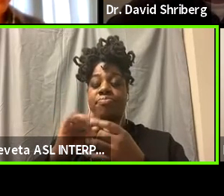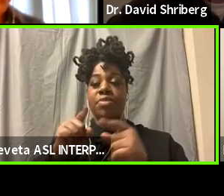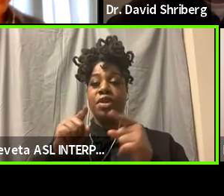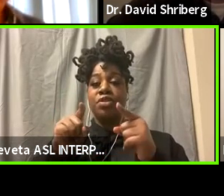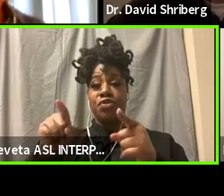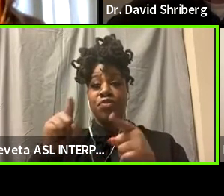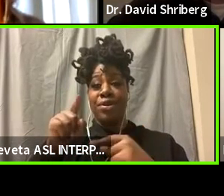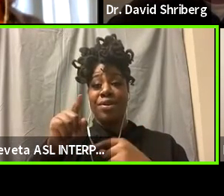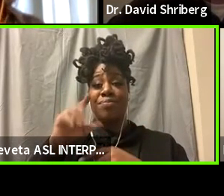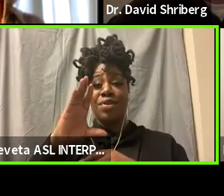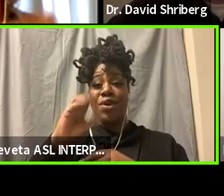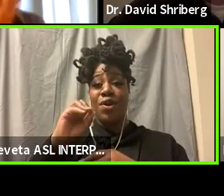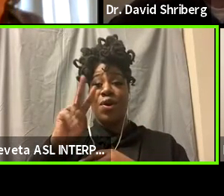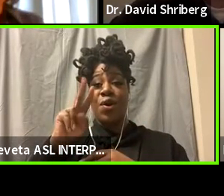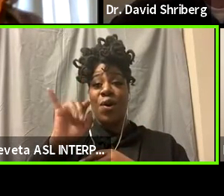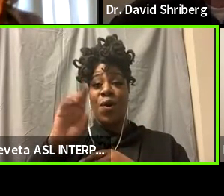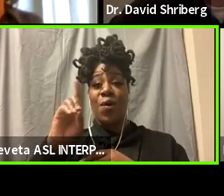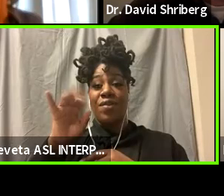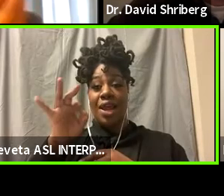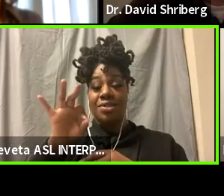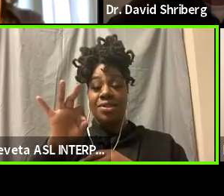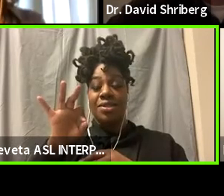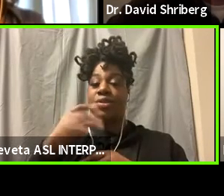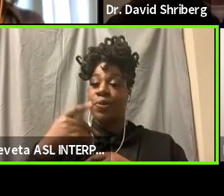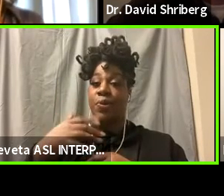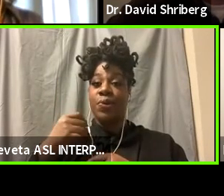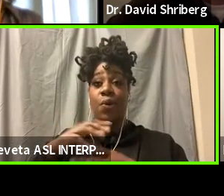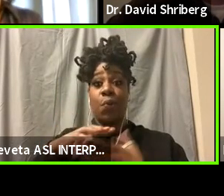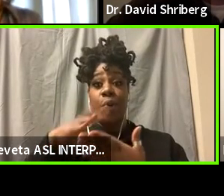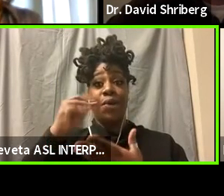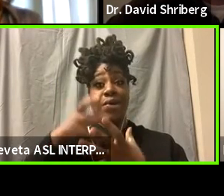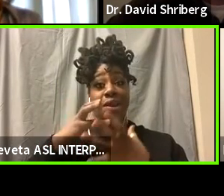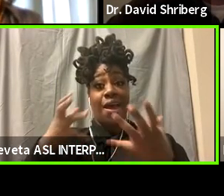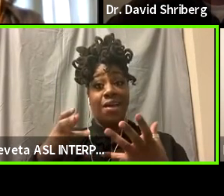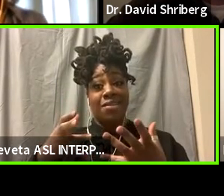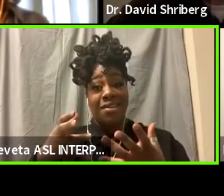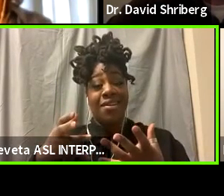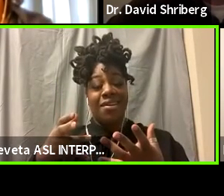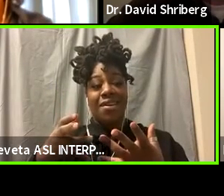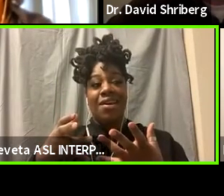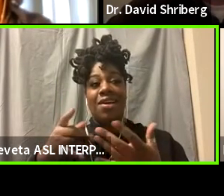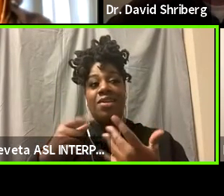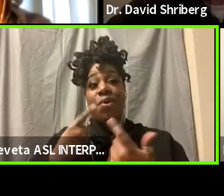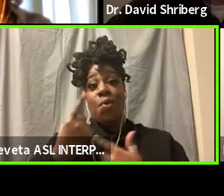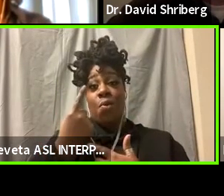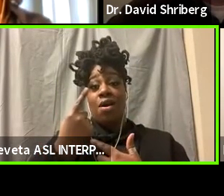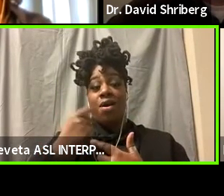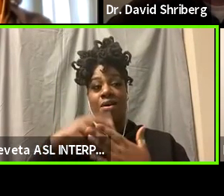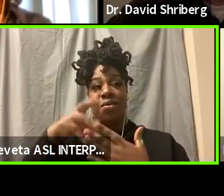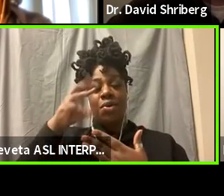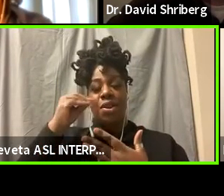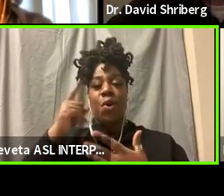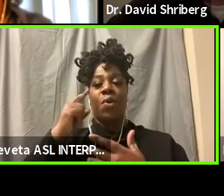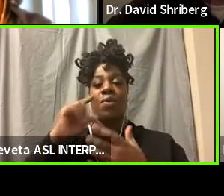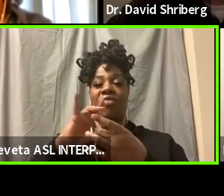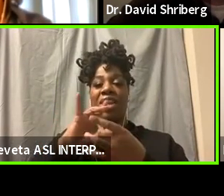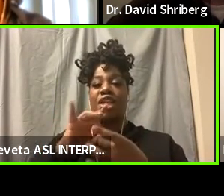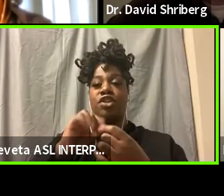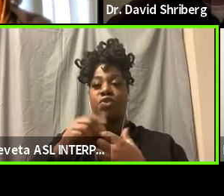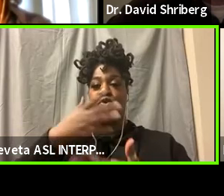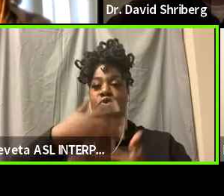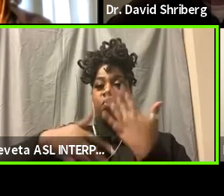lot. And so one of the things that we did this year with our social emotional learning lessons